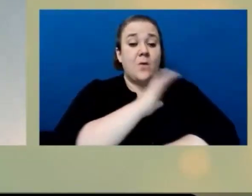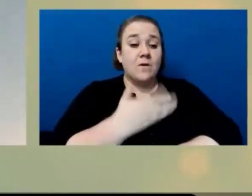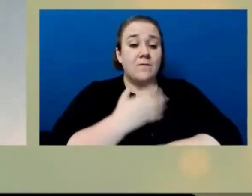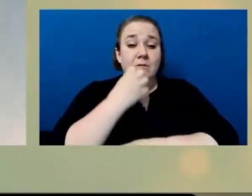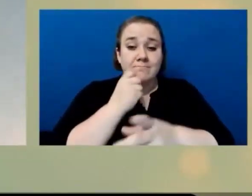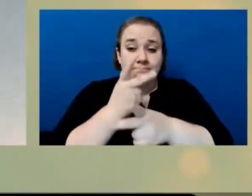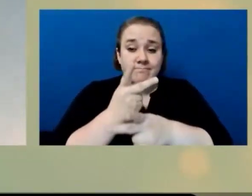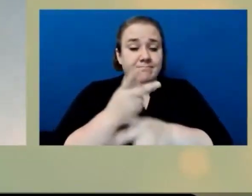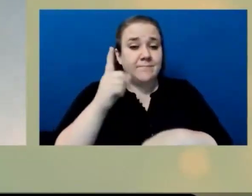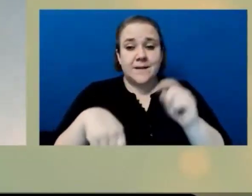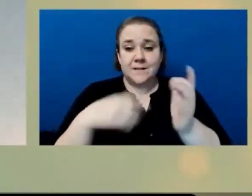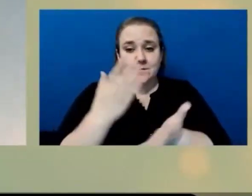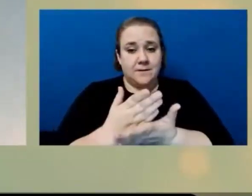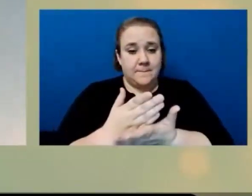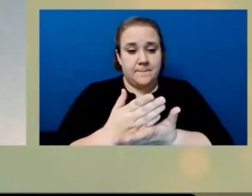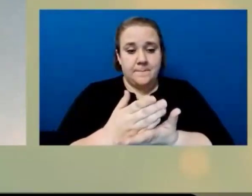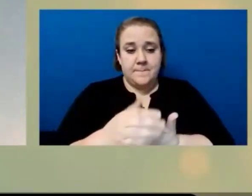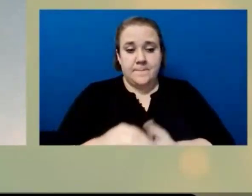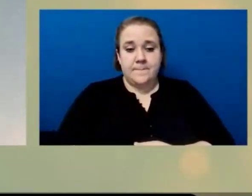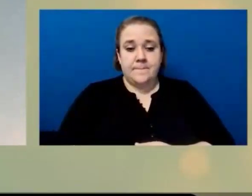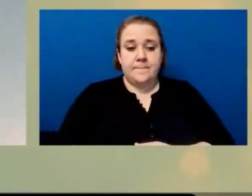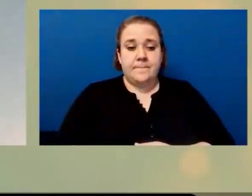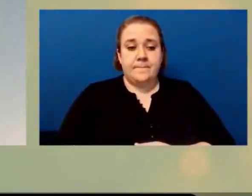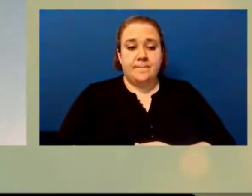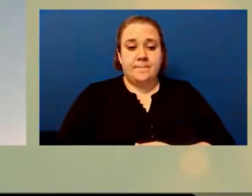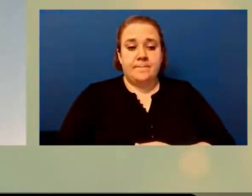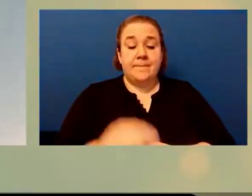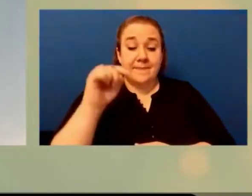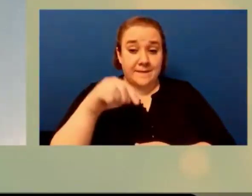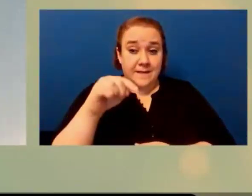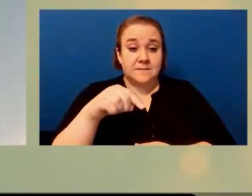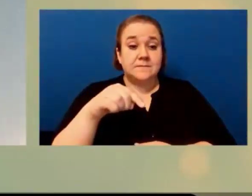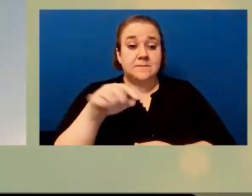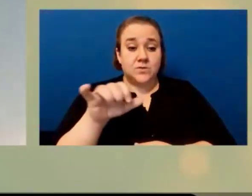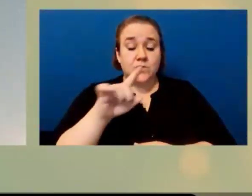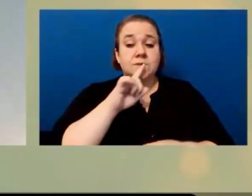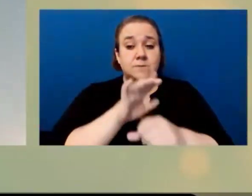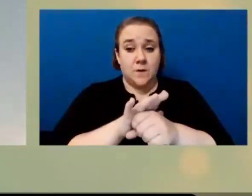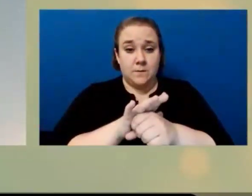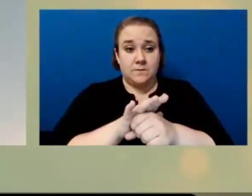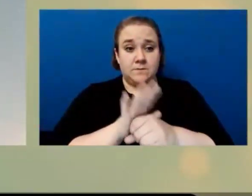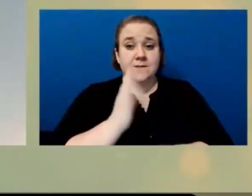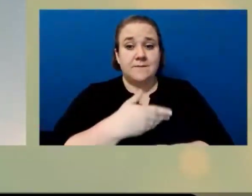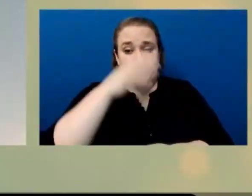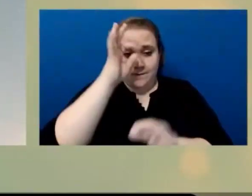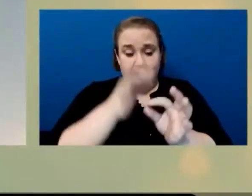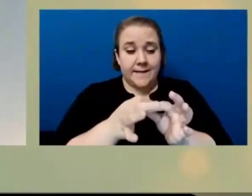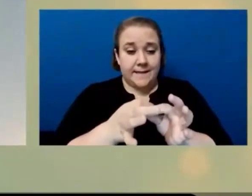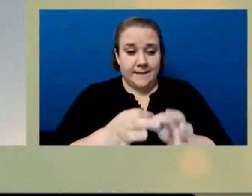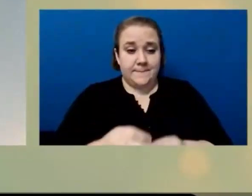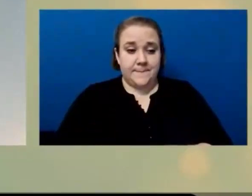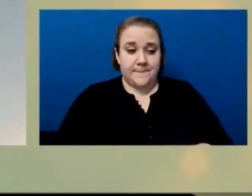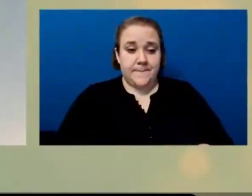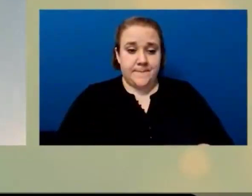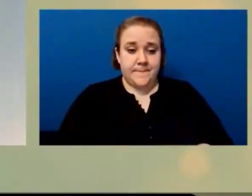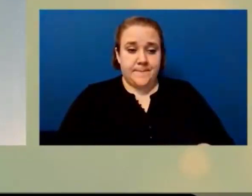of our aching, dangerous, sustaining connection, the power of our care cannot be stopped.